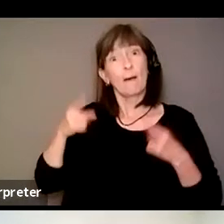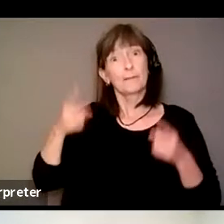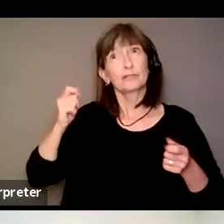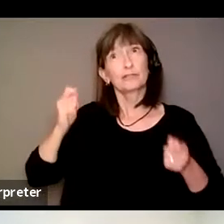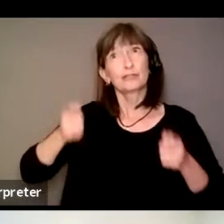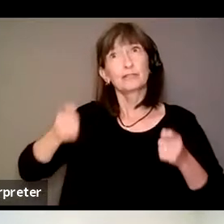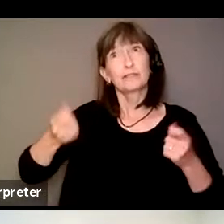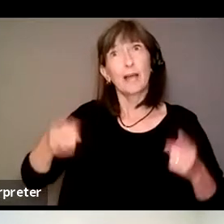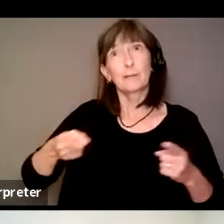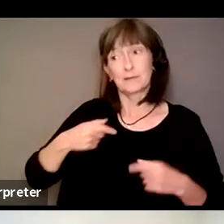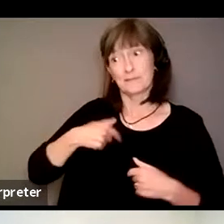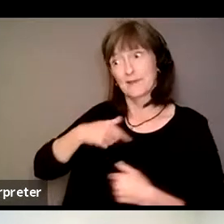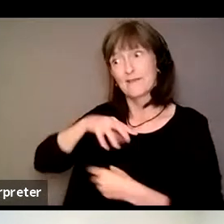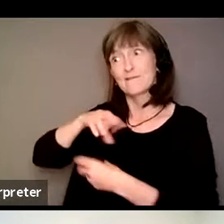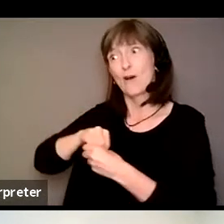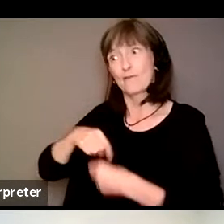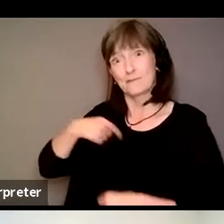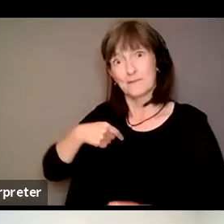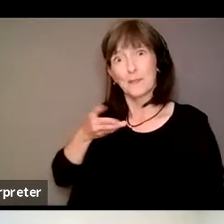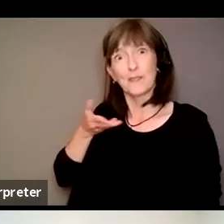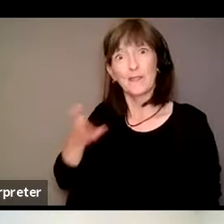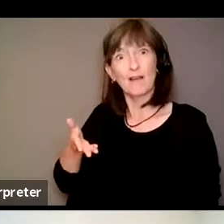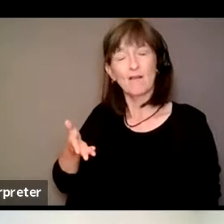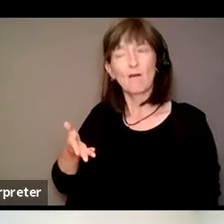being respectful and growing our communities.